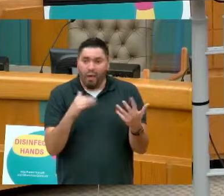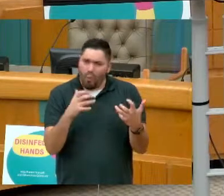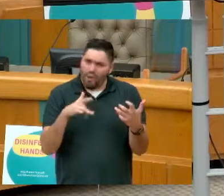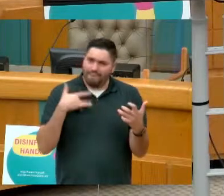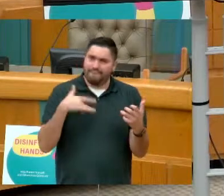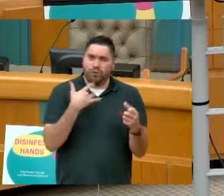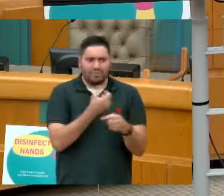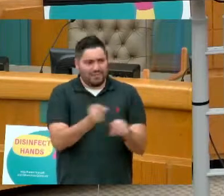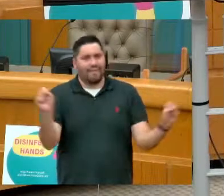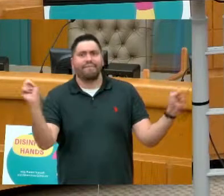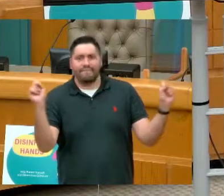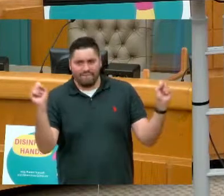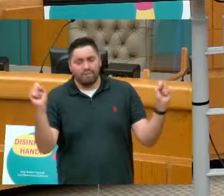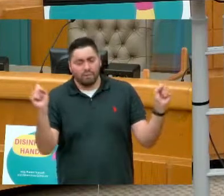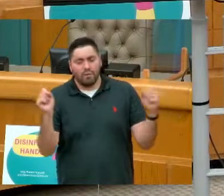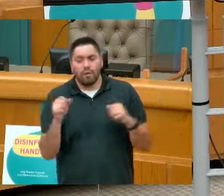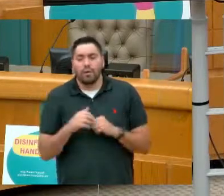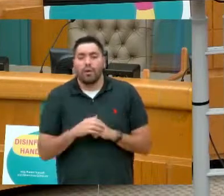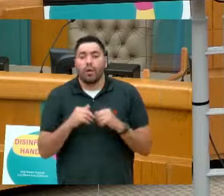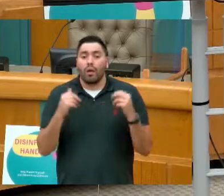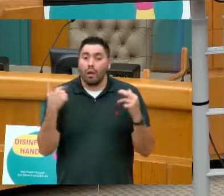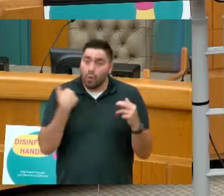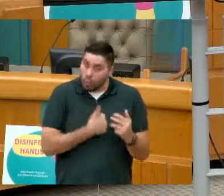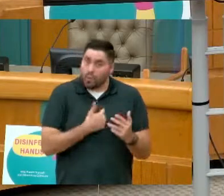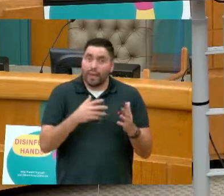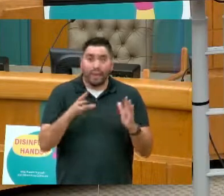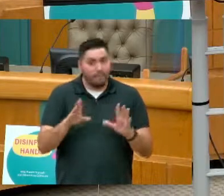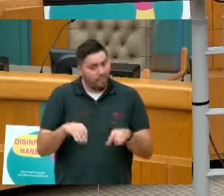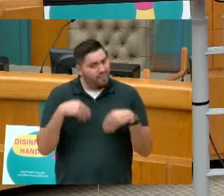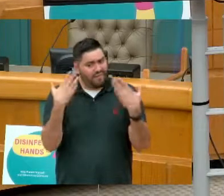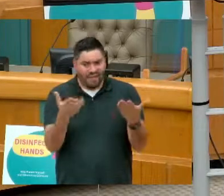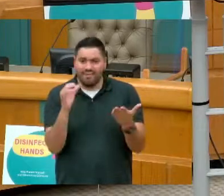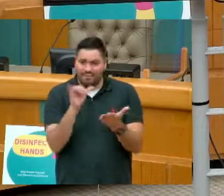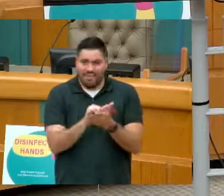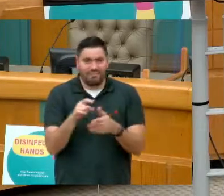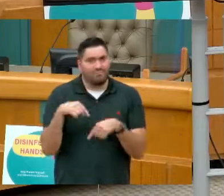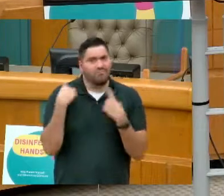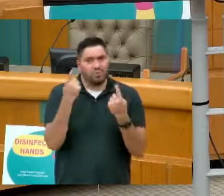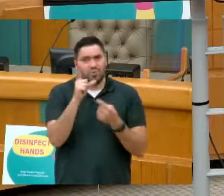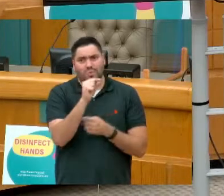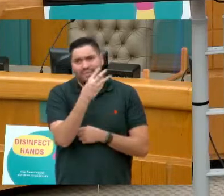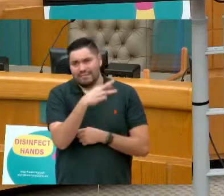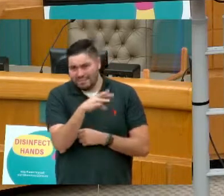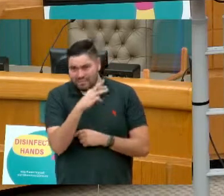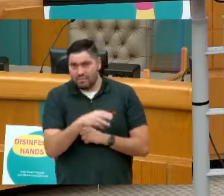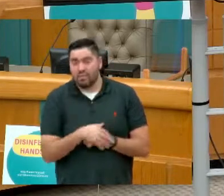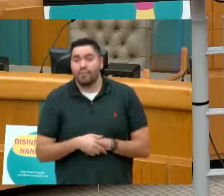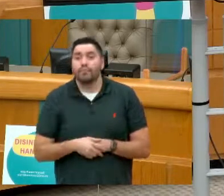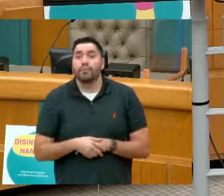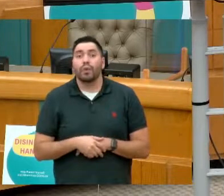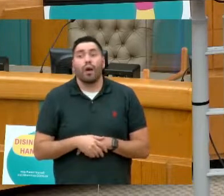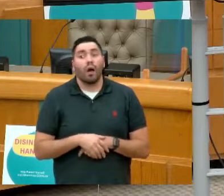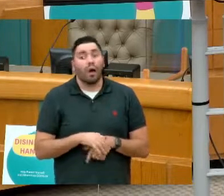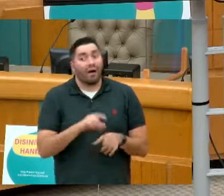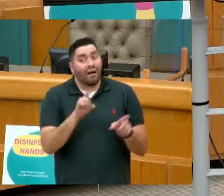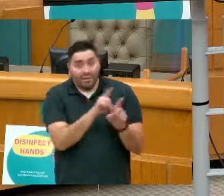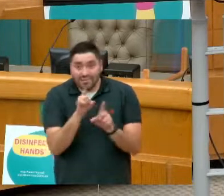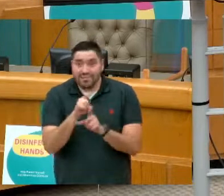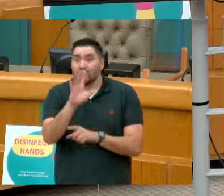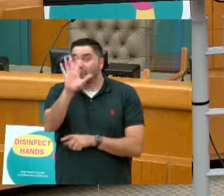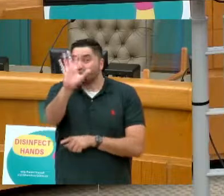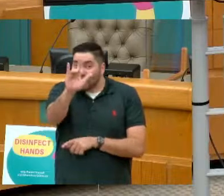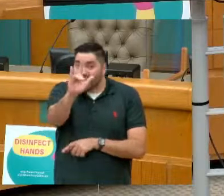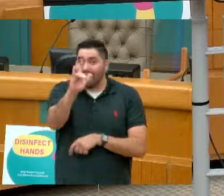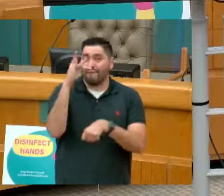The workers will be wearing face shields and masks, and you can vote in your car curbside. We want everyone in Nueces County that